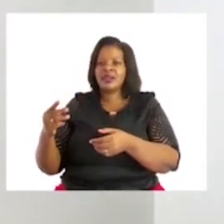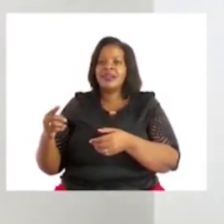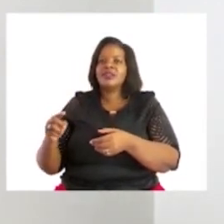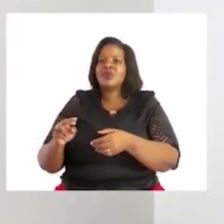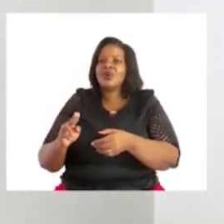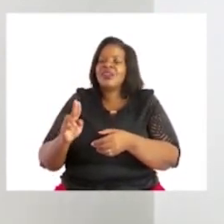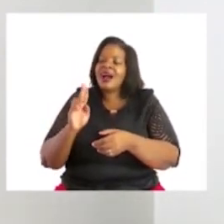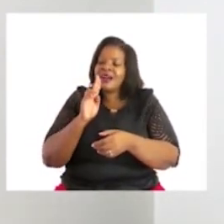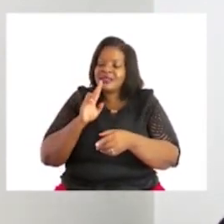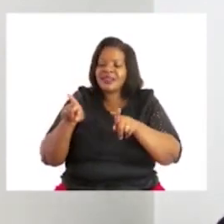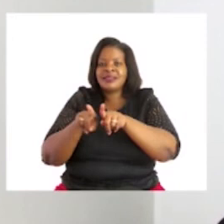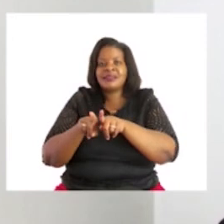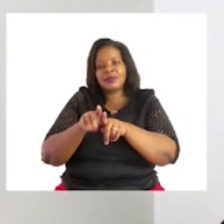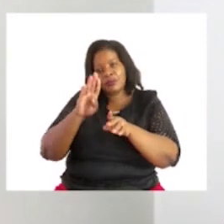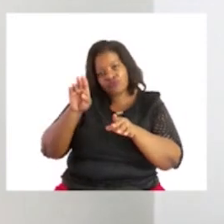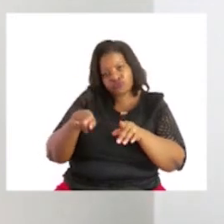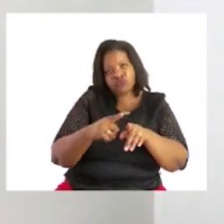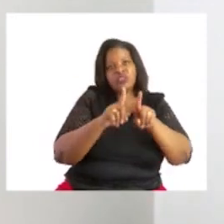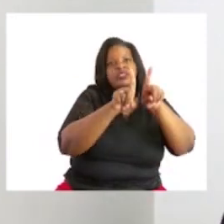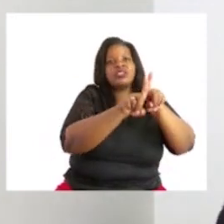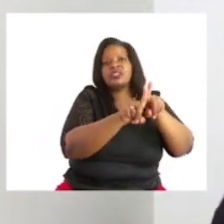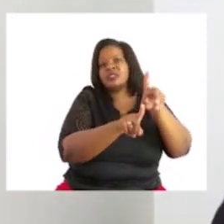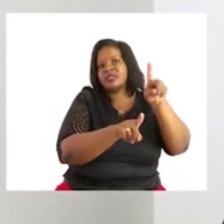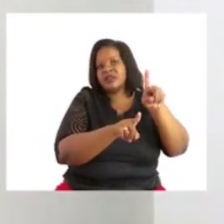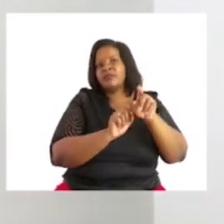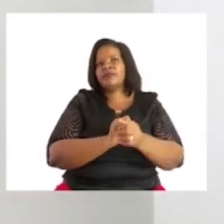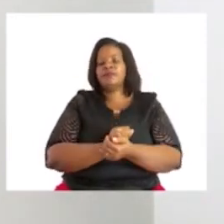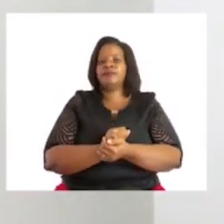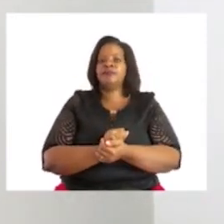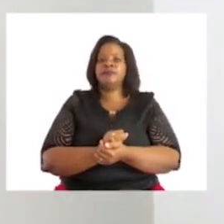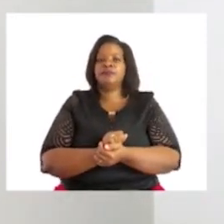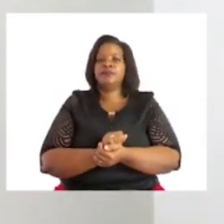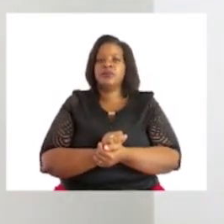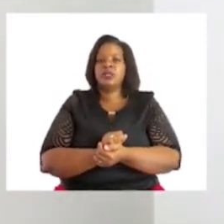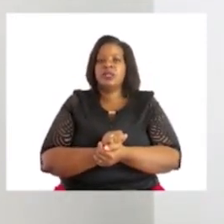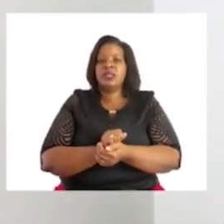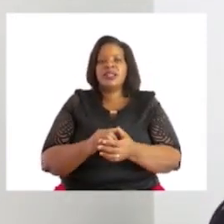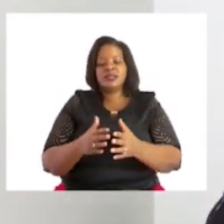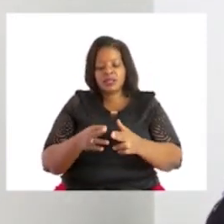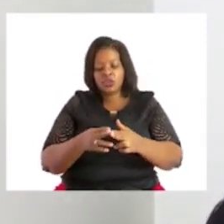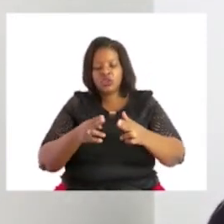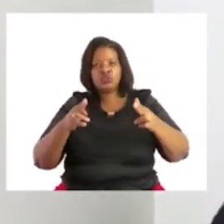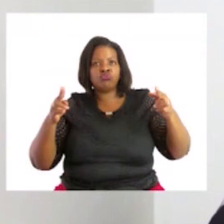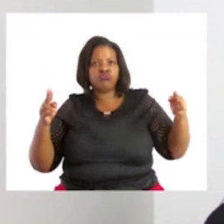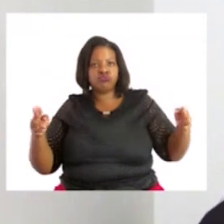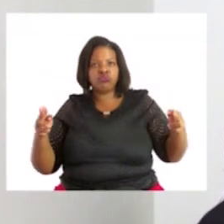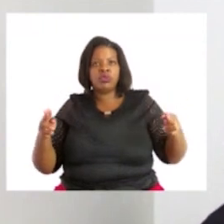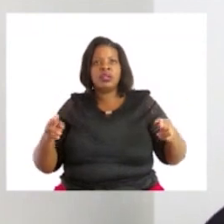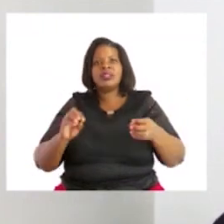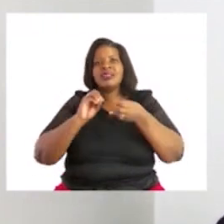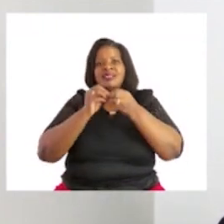still come back to that. So this is the expanded notation, and this is a number which